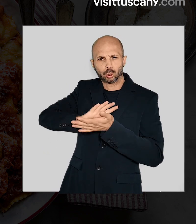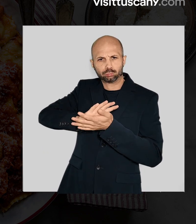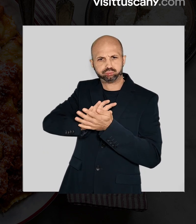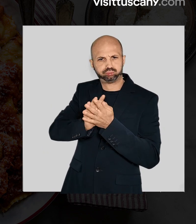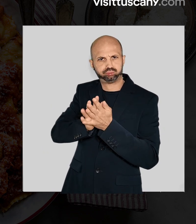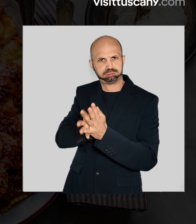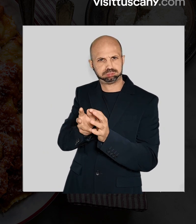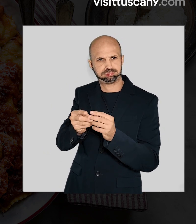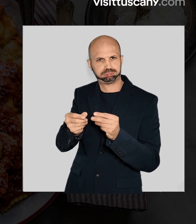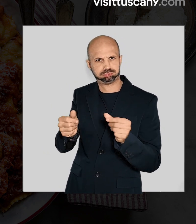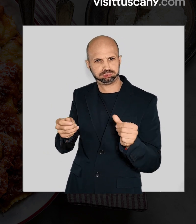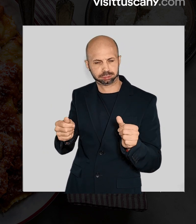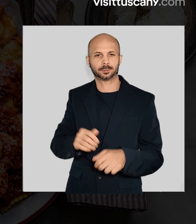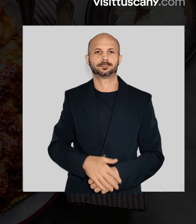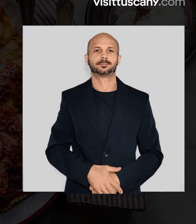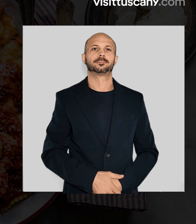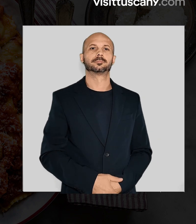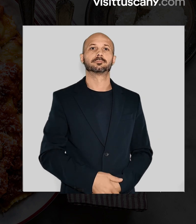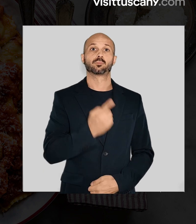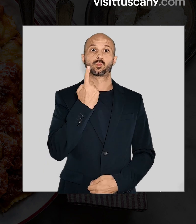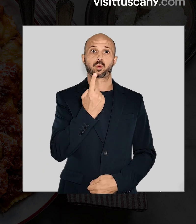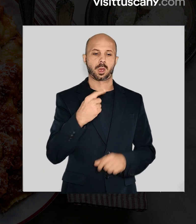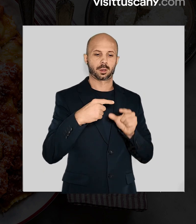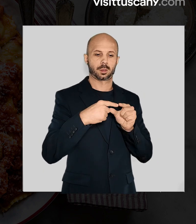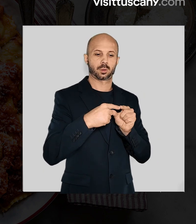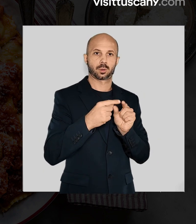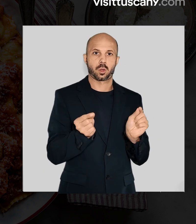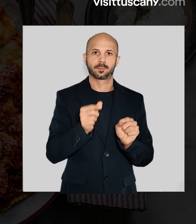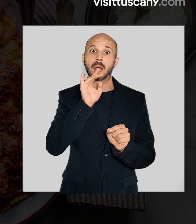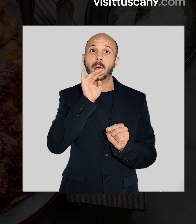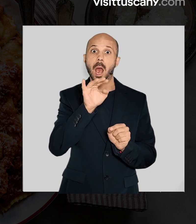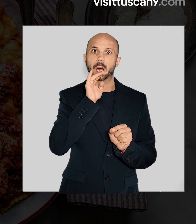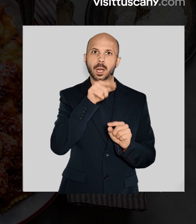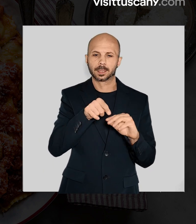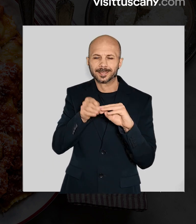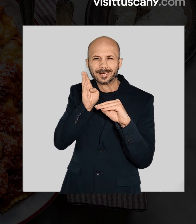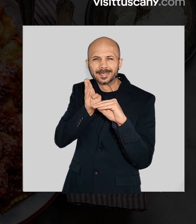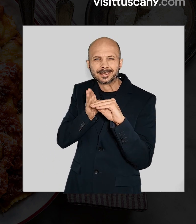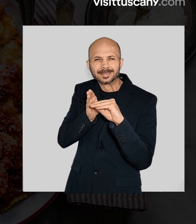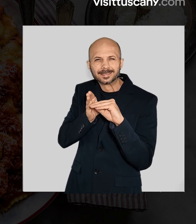For the filling, 500 grams of potatoes boiled,